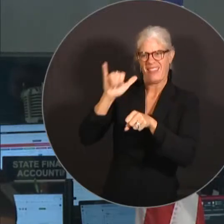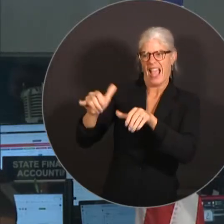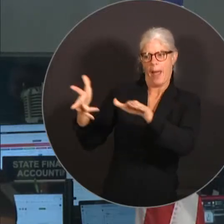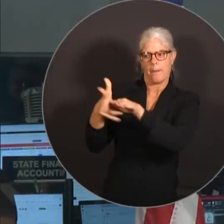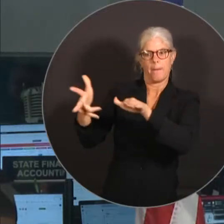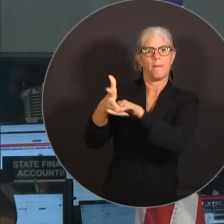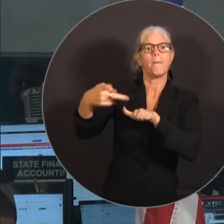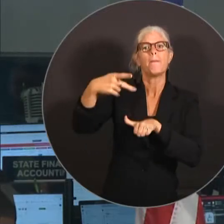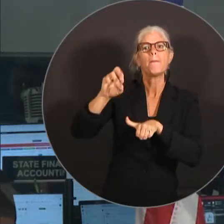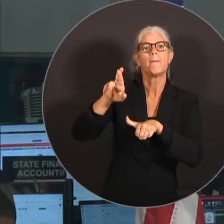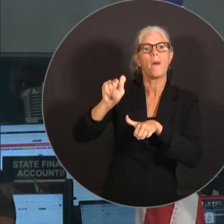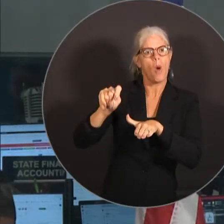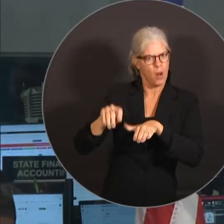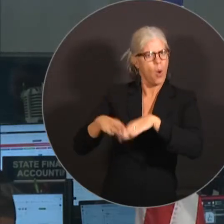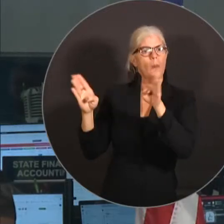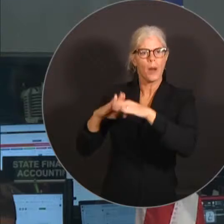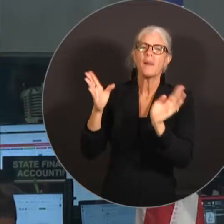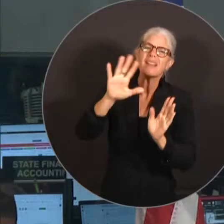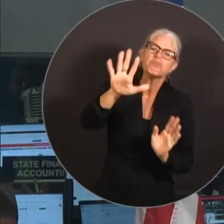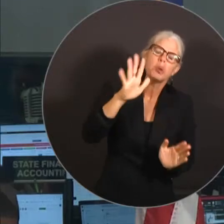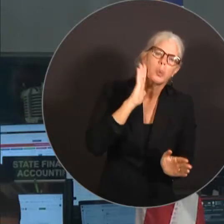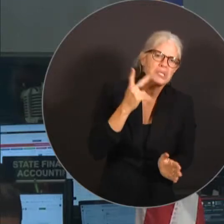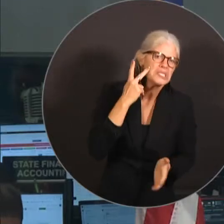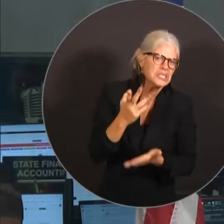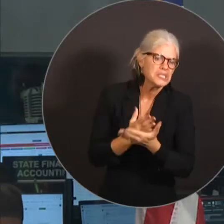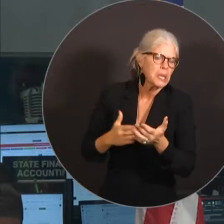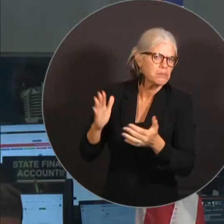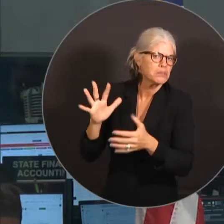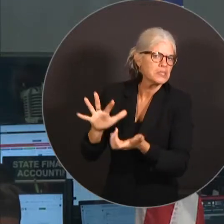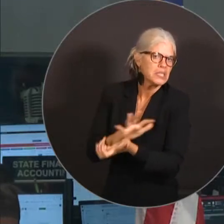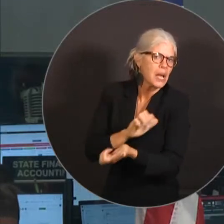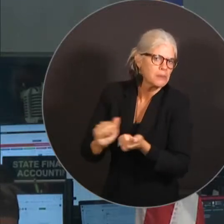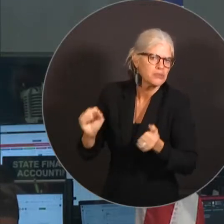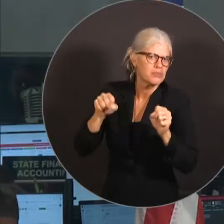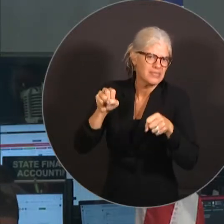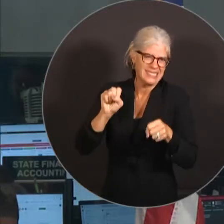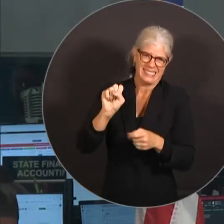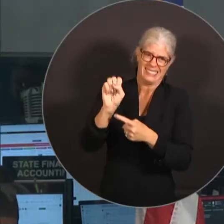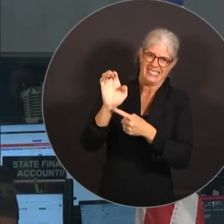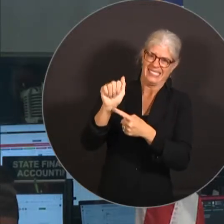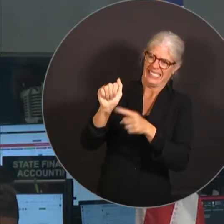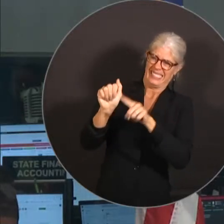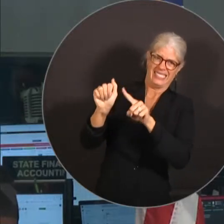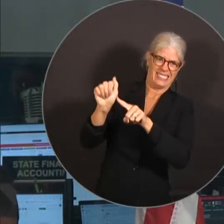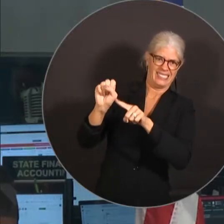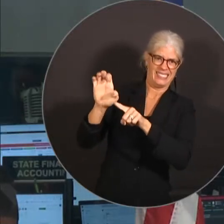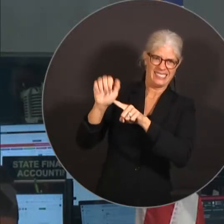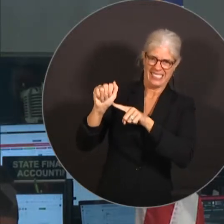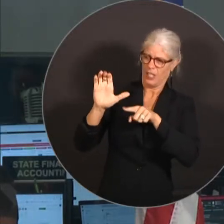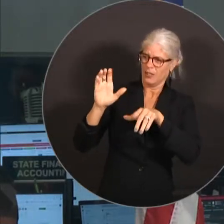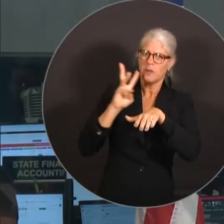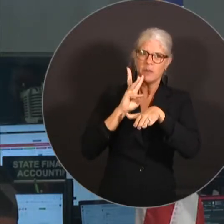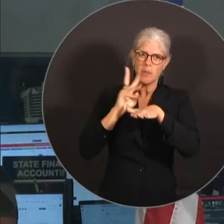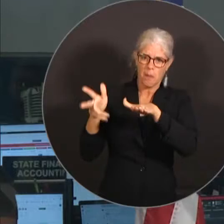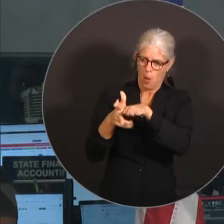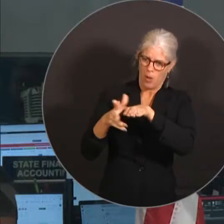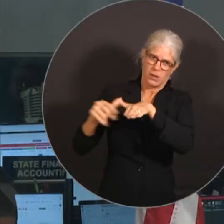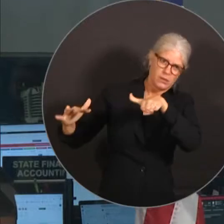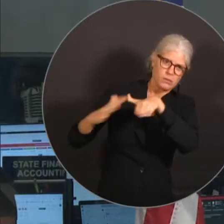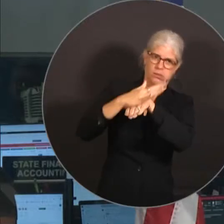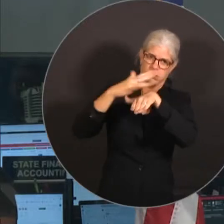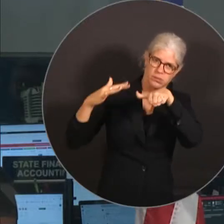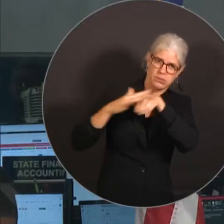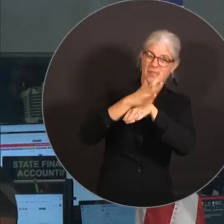to assess some damage. Now, the track of this storm, the fact that it is Sarasota, perhaps the Port of Tampa is not